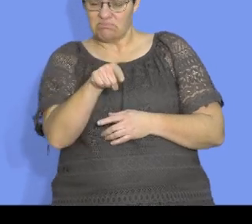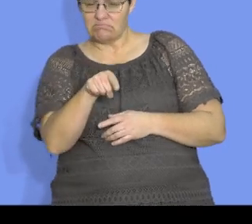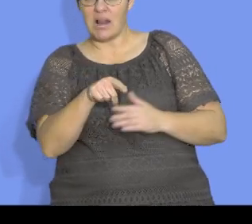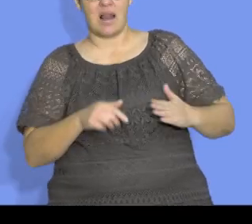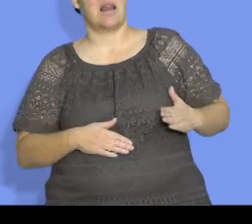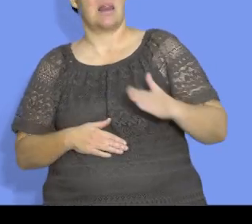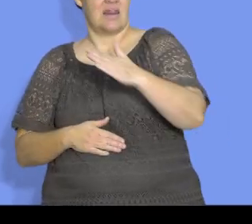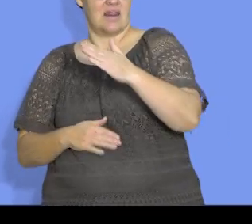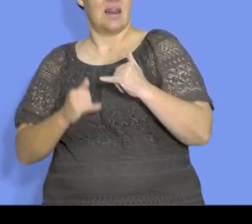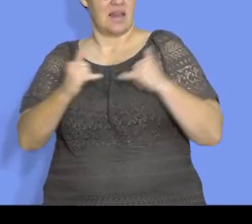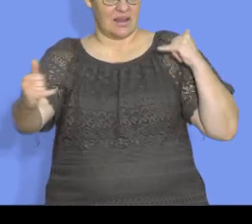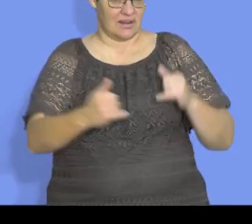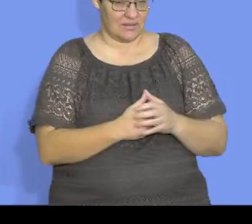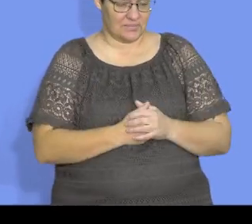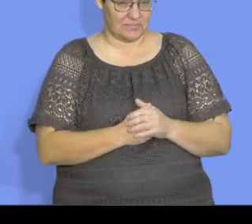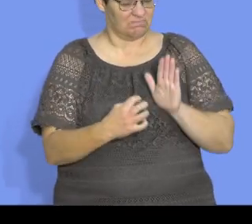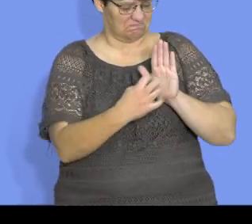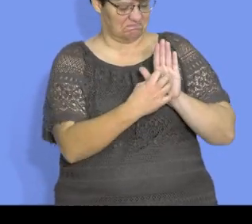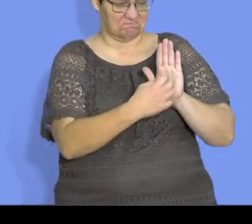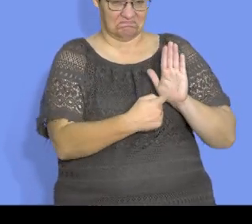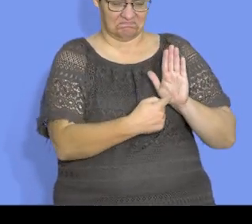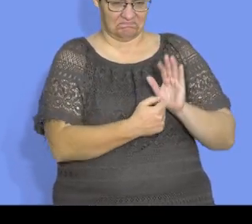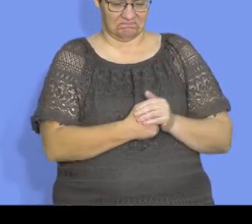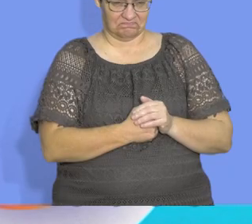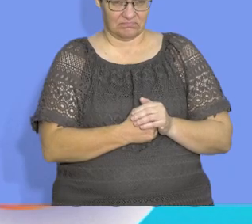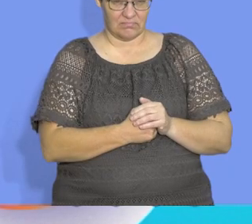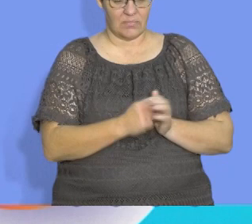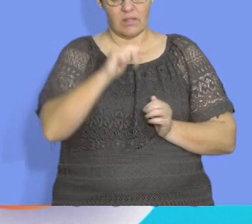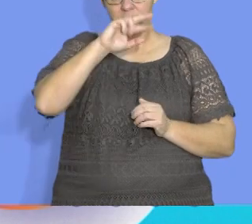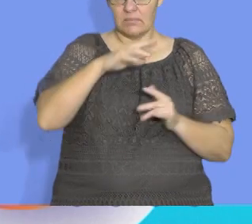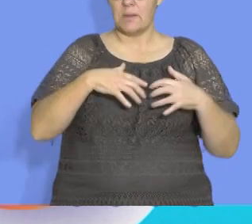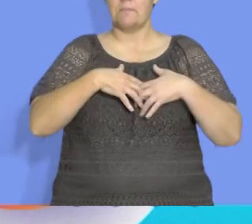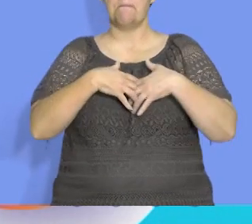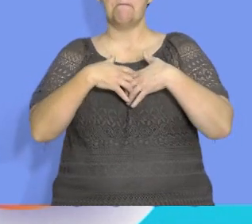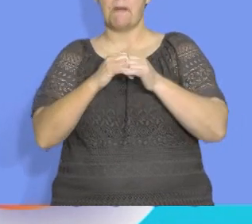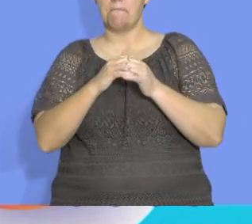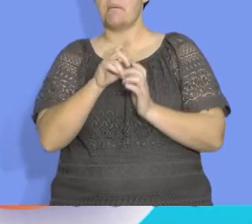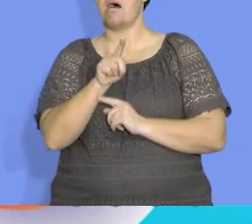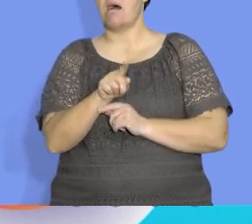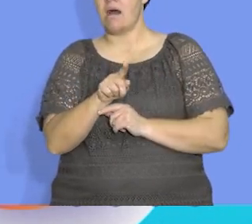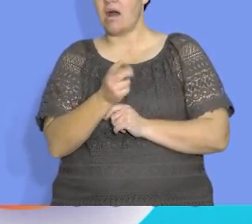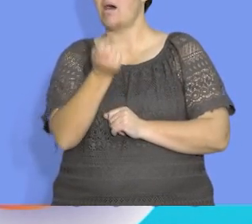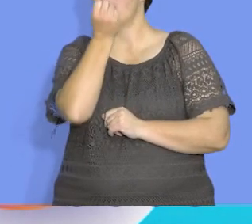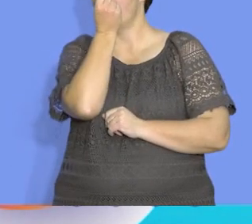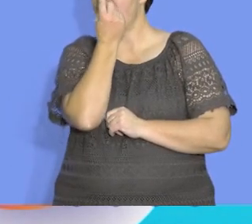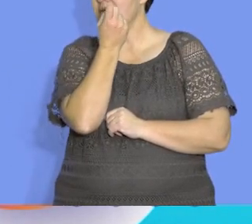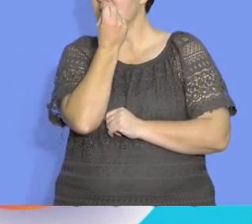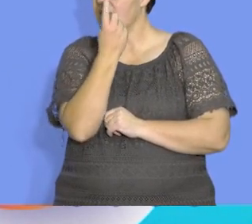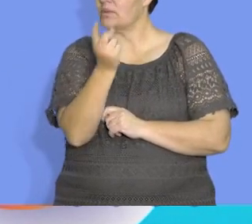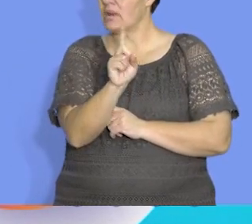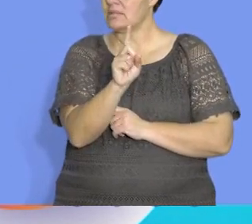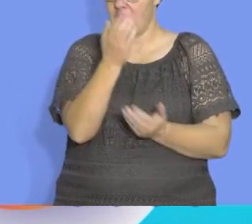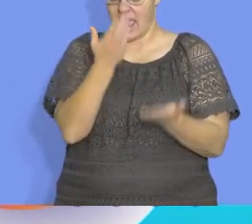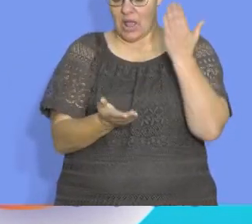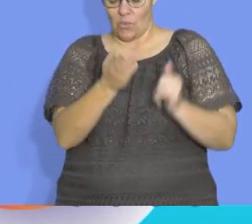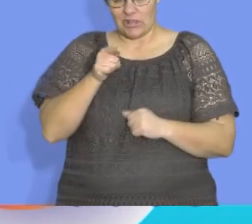so we put those two things together and we begin to understand that this sort of